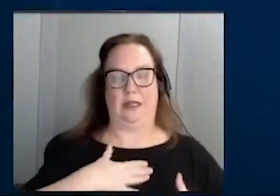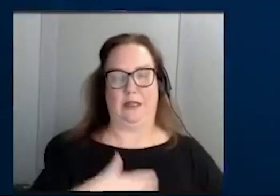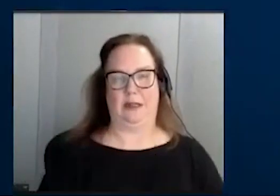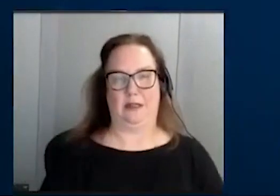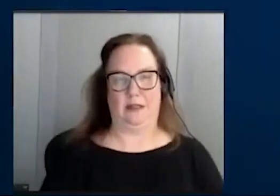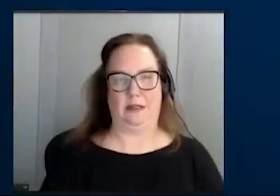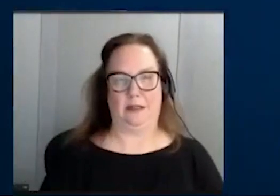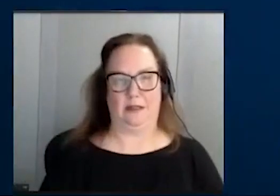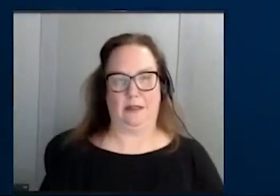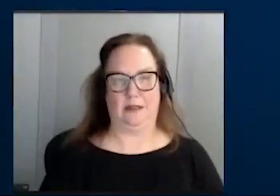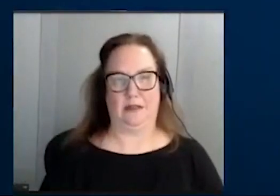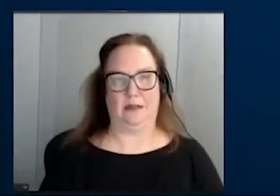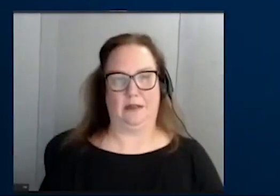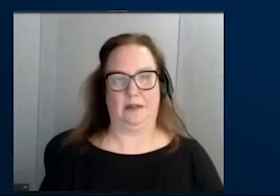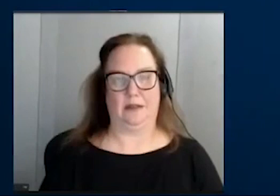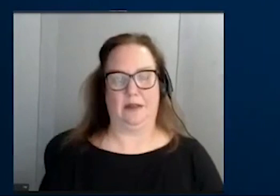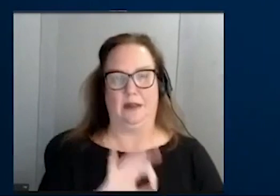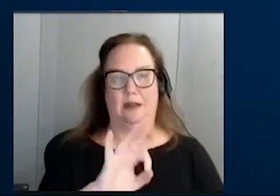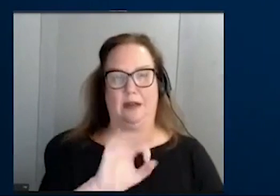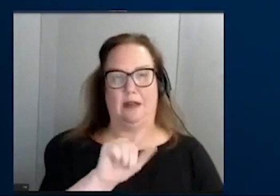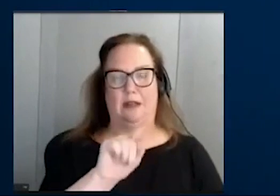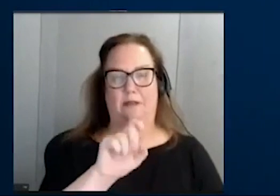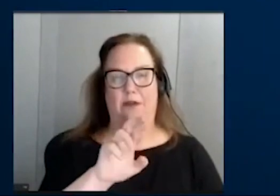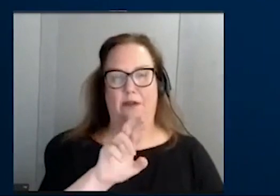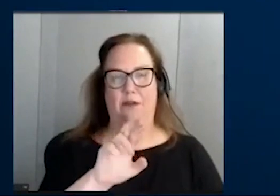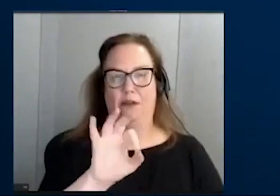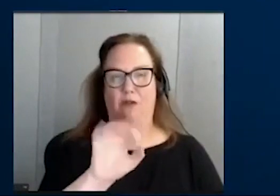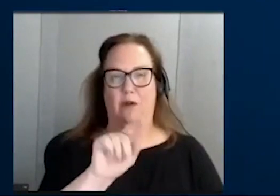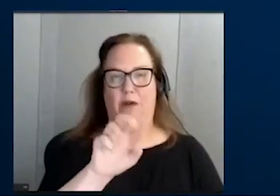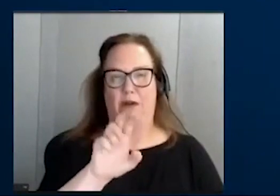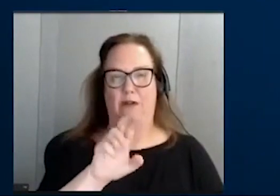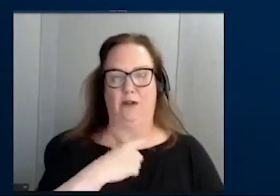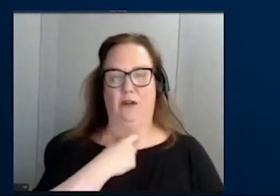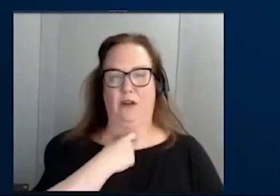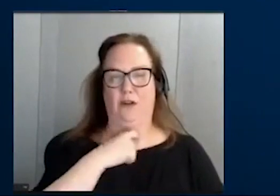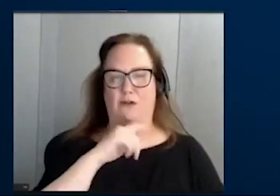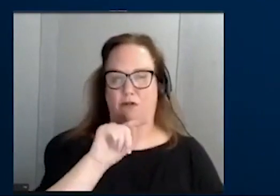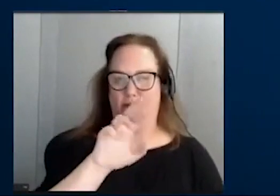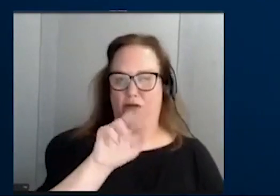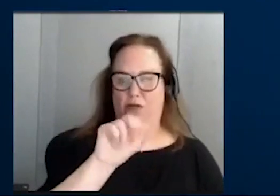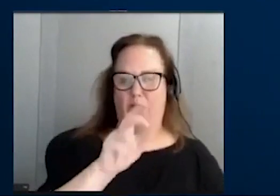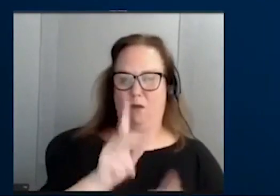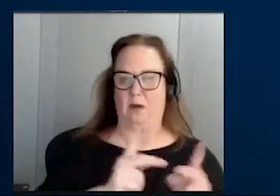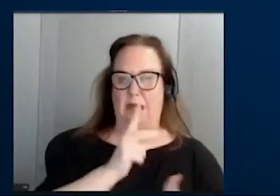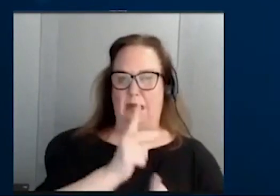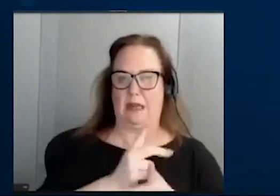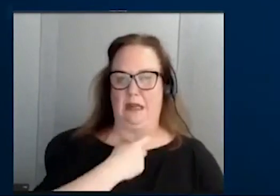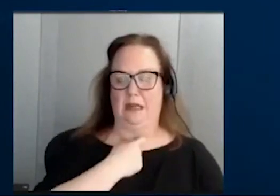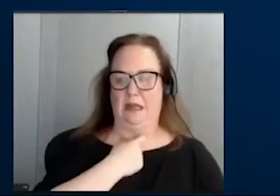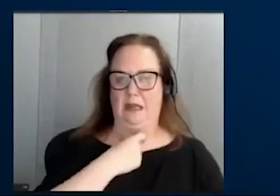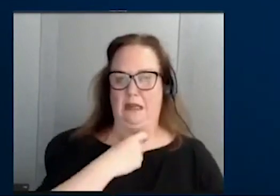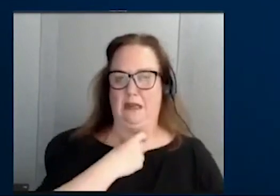there's different filters for trachs. Do you wear a filter in your trach? Do you wear, what kind of cap do you have at the end of that trach?